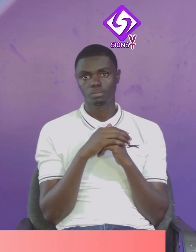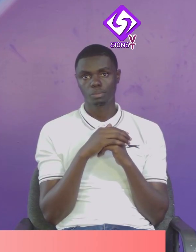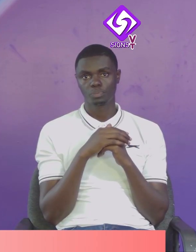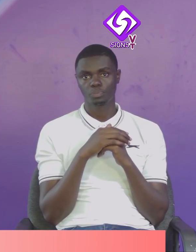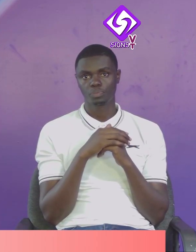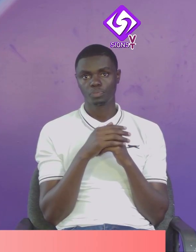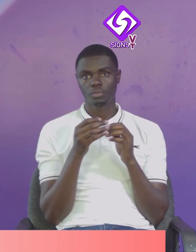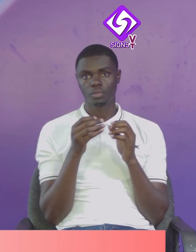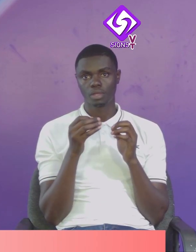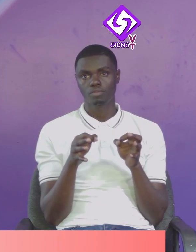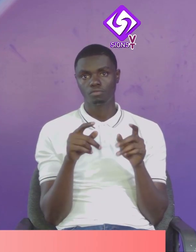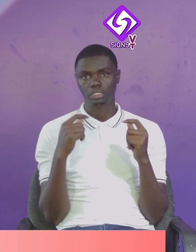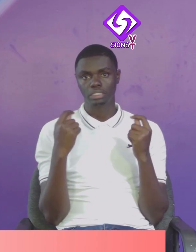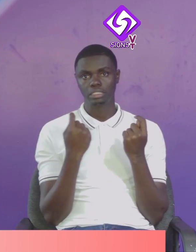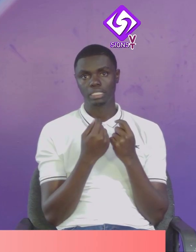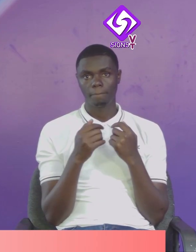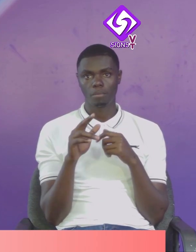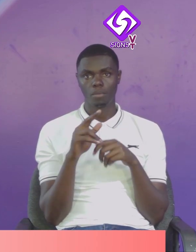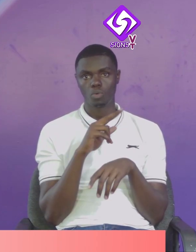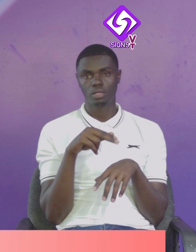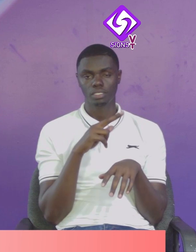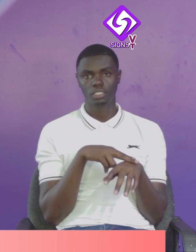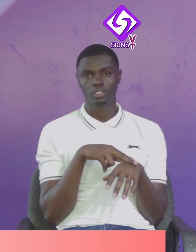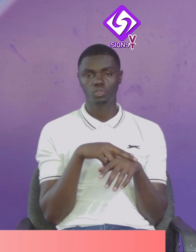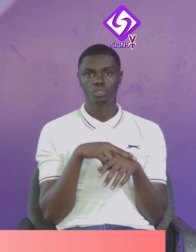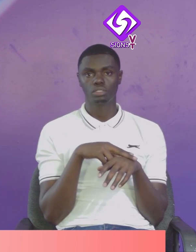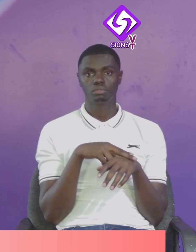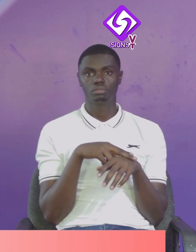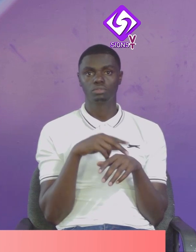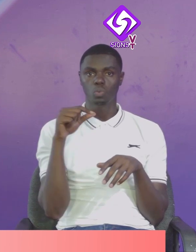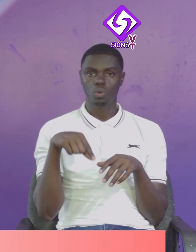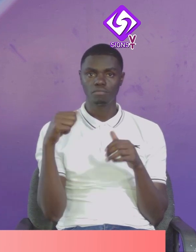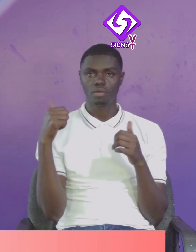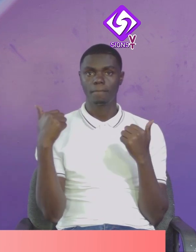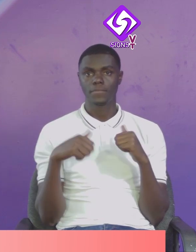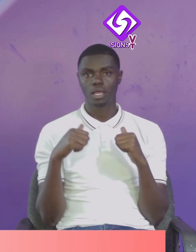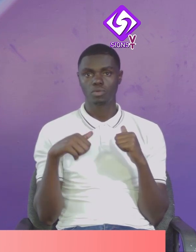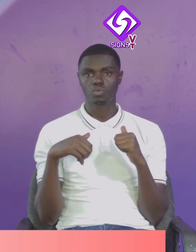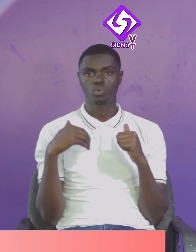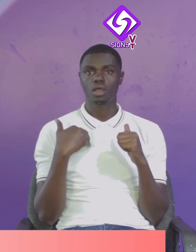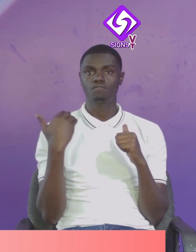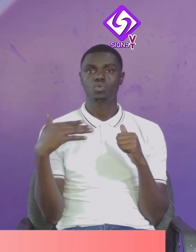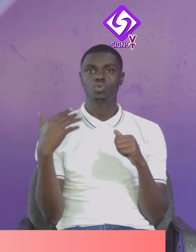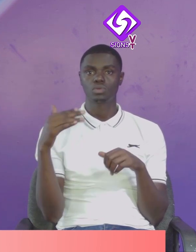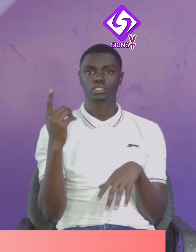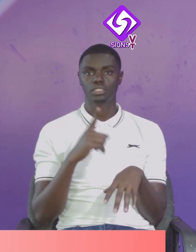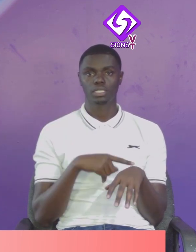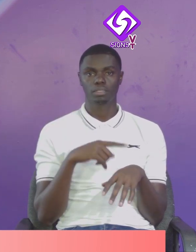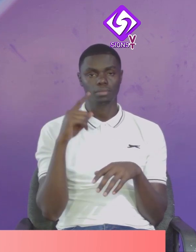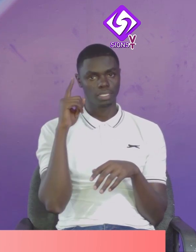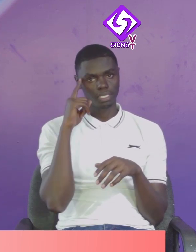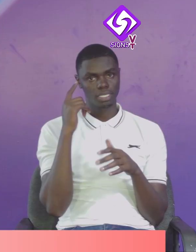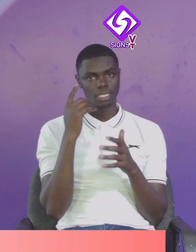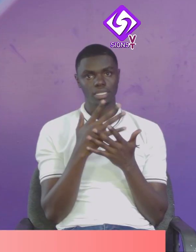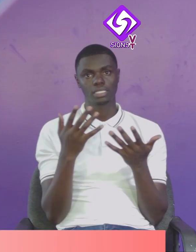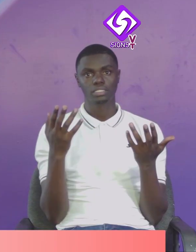if your team or a nation that you expected to qualify has not qualified, there's always next time, and things do pan